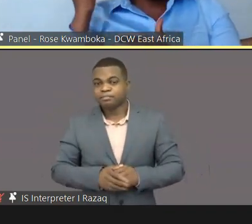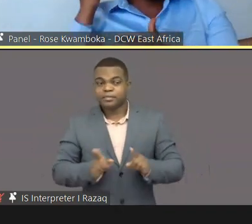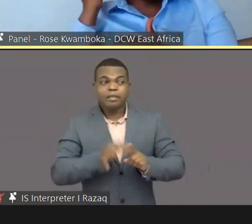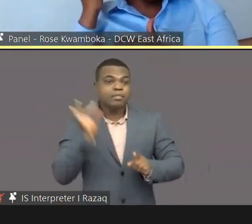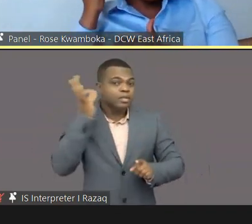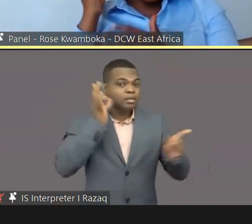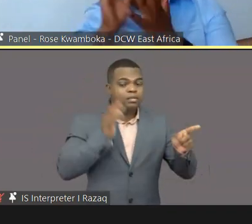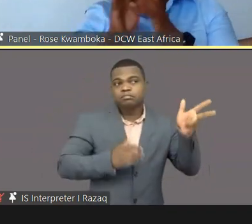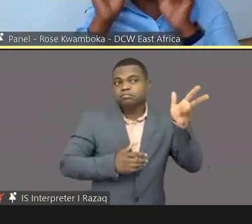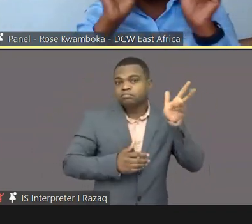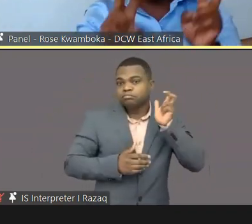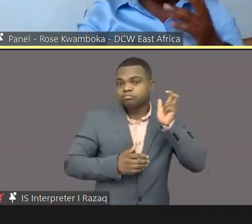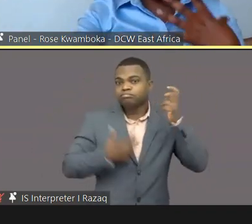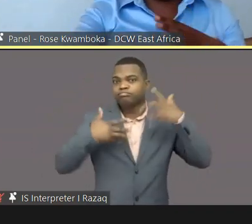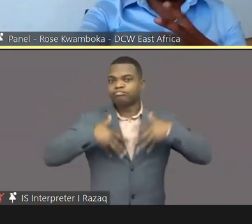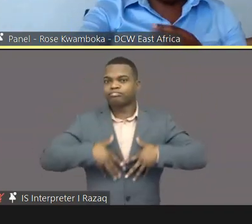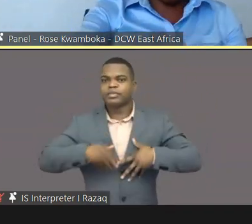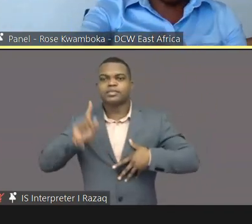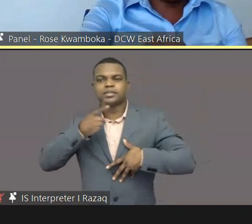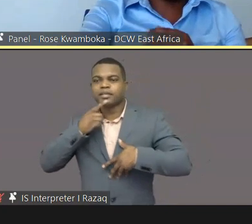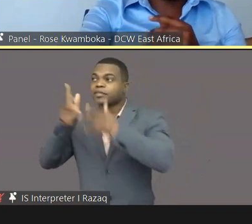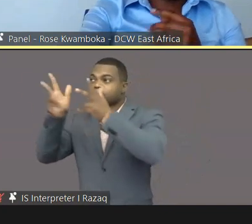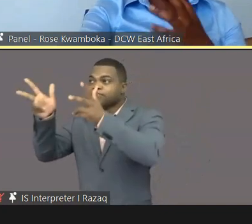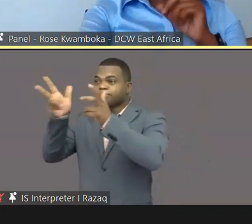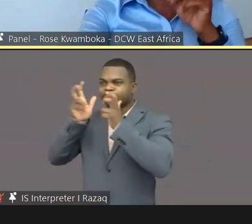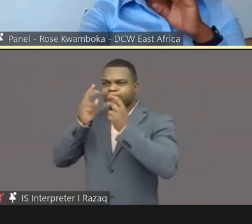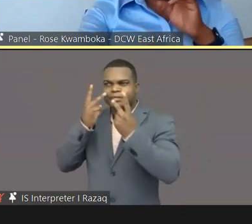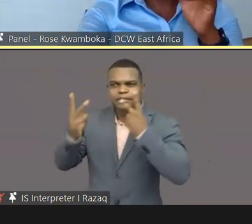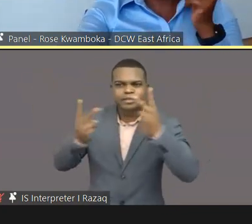manners through hearing and observing other people.